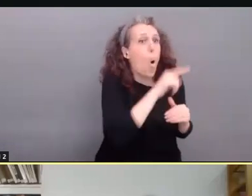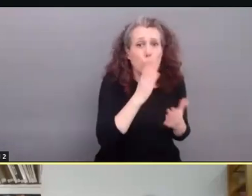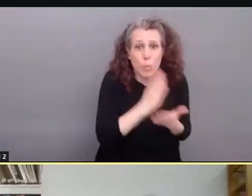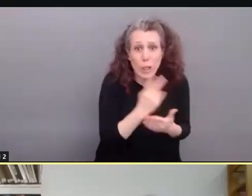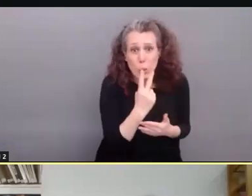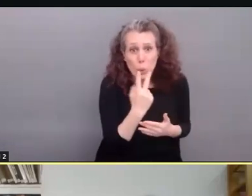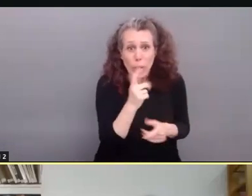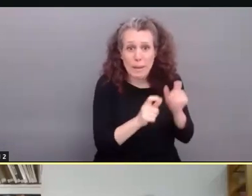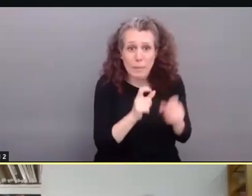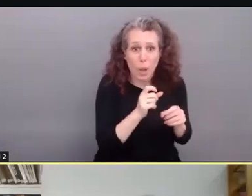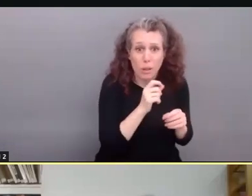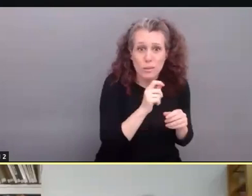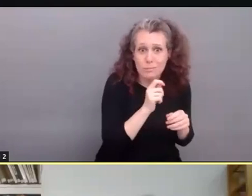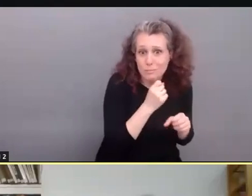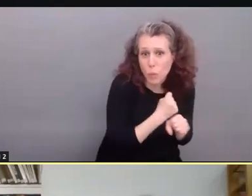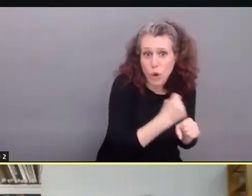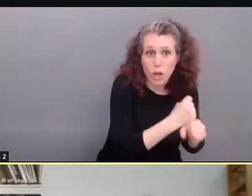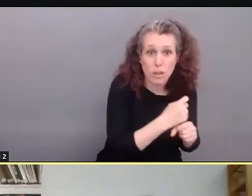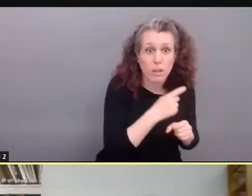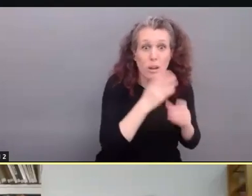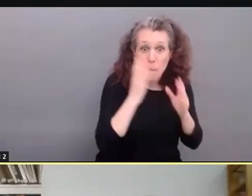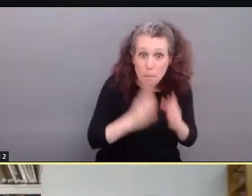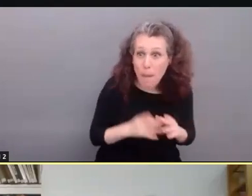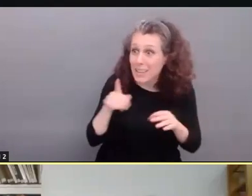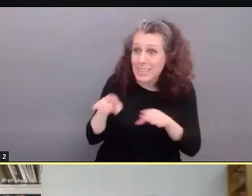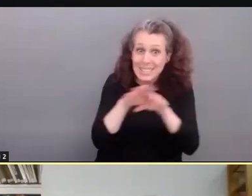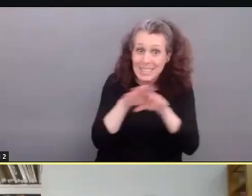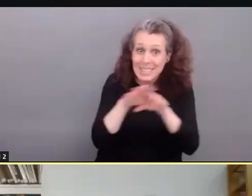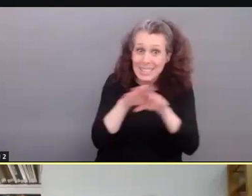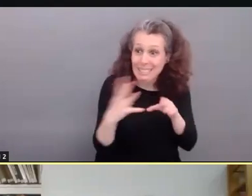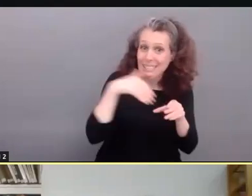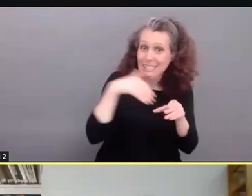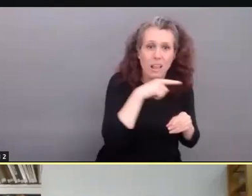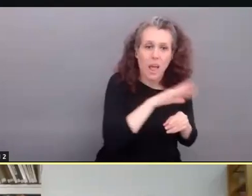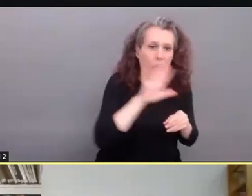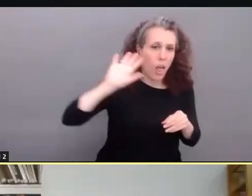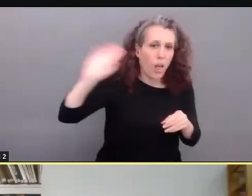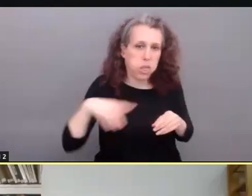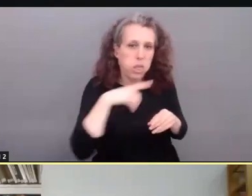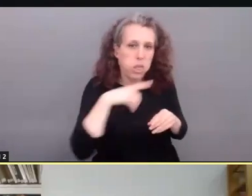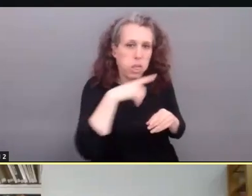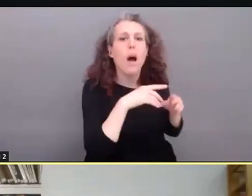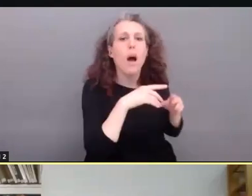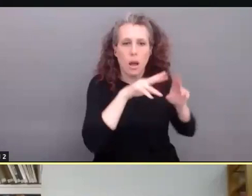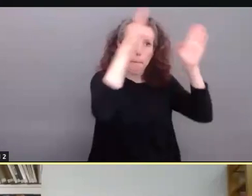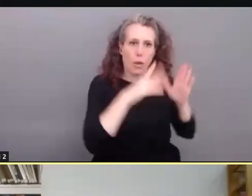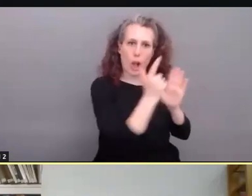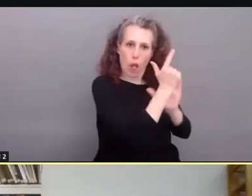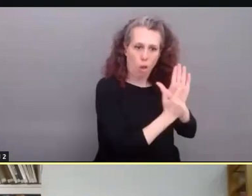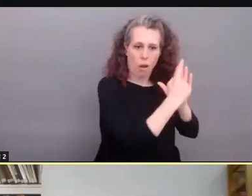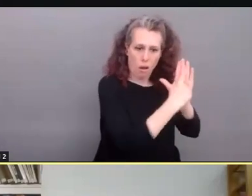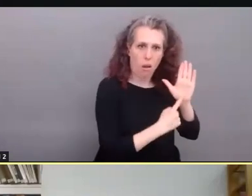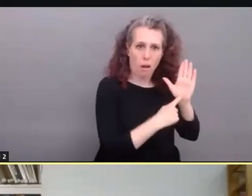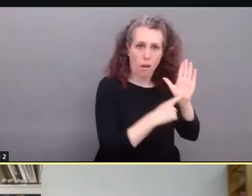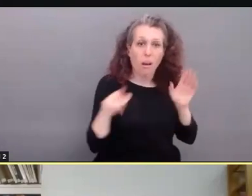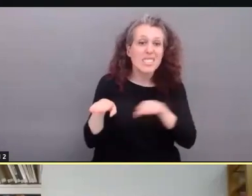using standards is very prohibitive. That's why they will revert to building regulations. What will be great will be to have